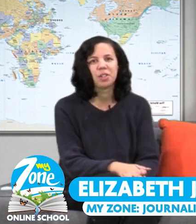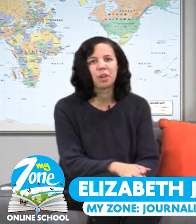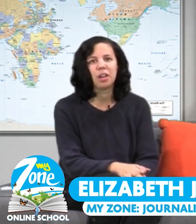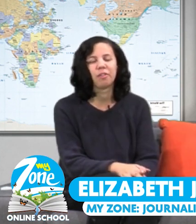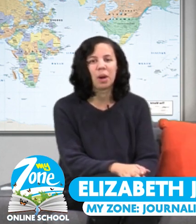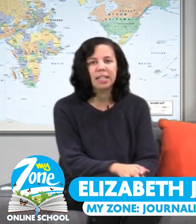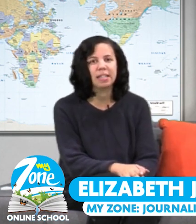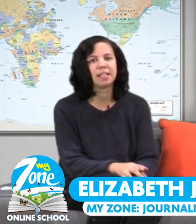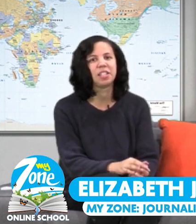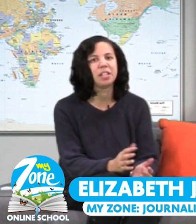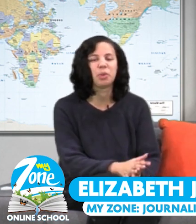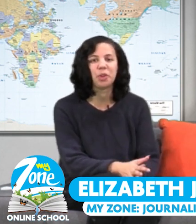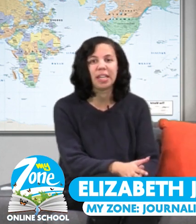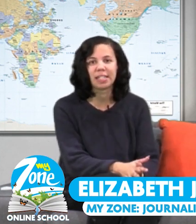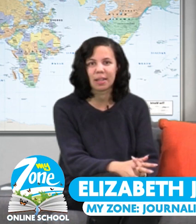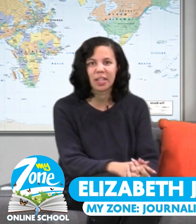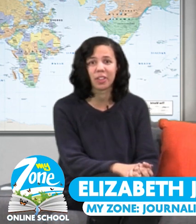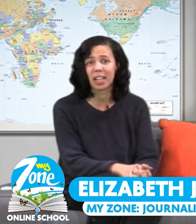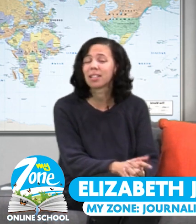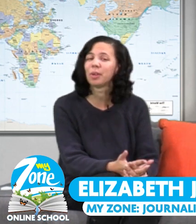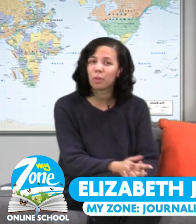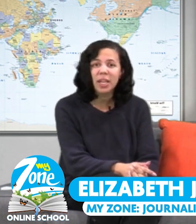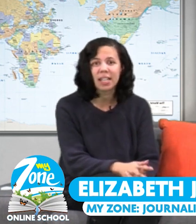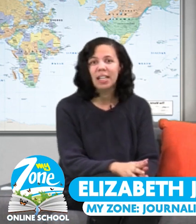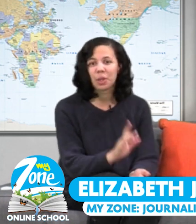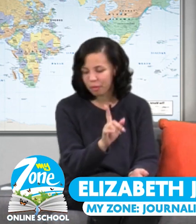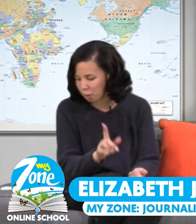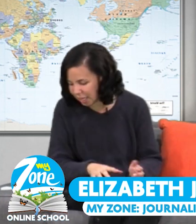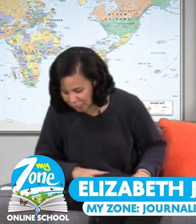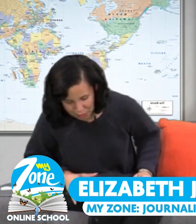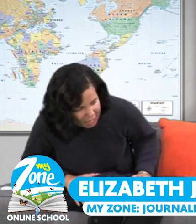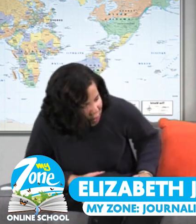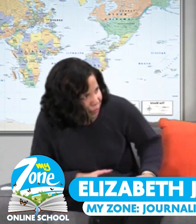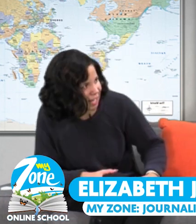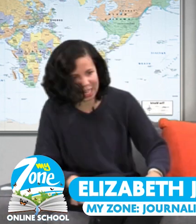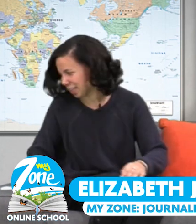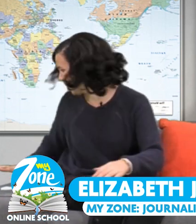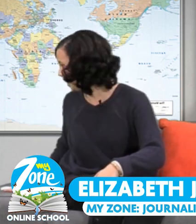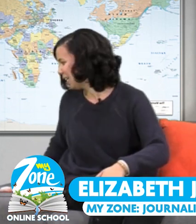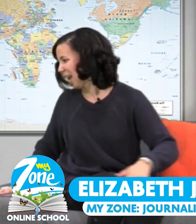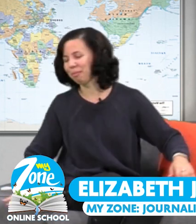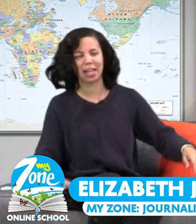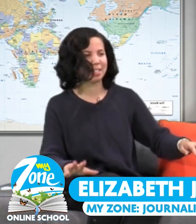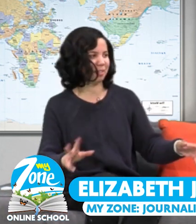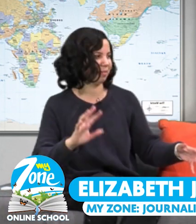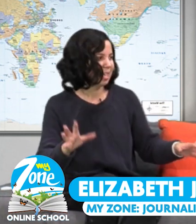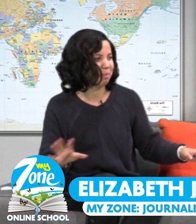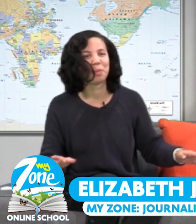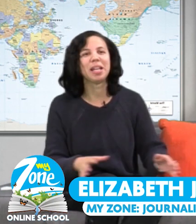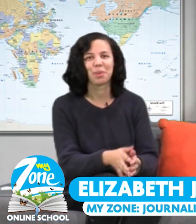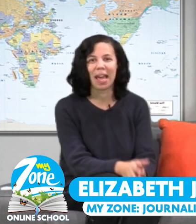her story of what it is that she's been doing here at NMH for the last couple of weeks. So before we get into any of that, I think I might